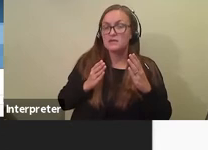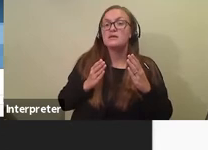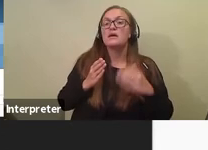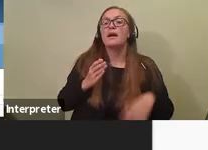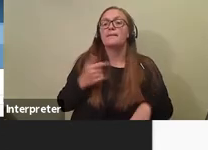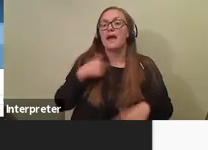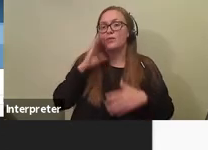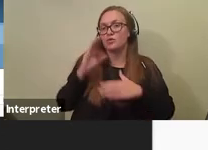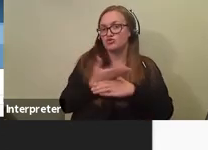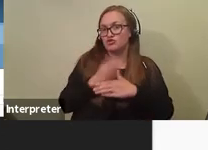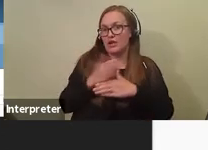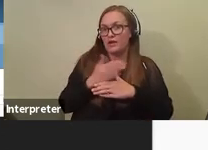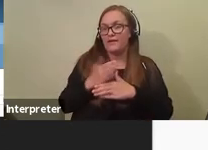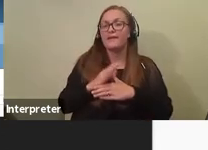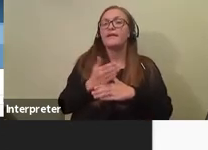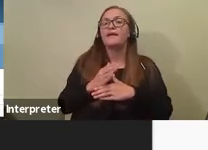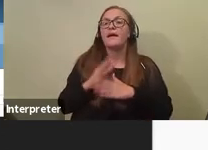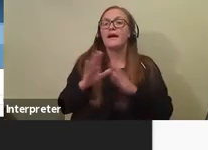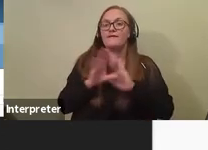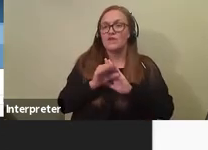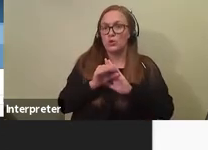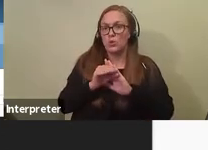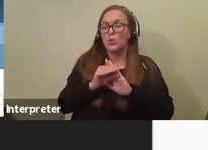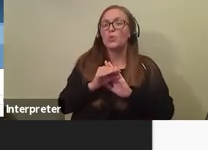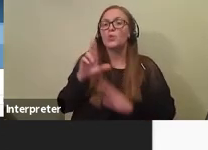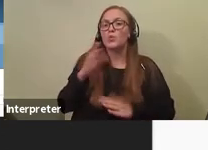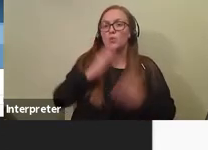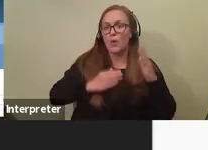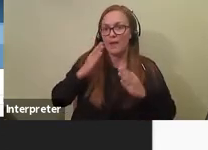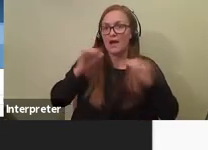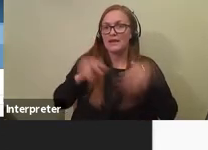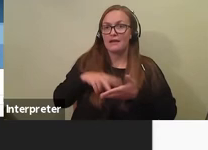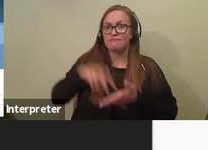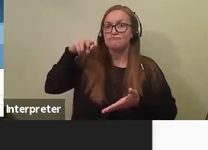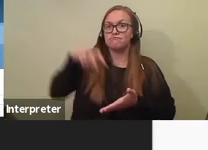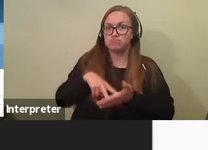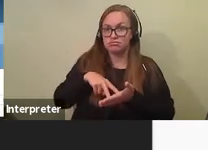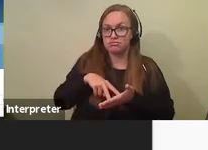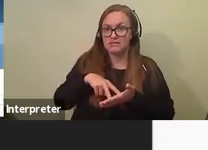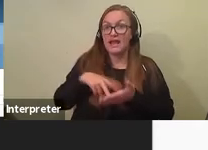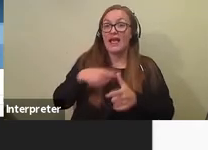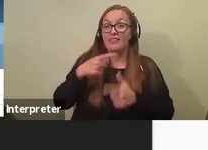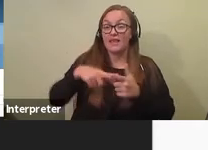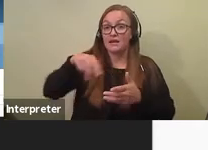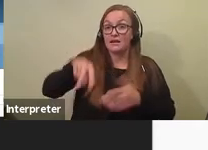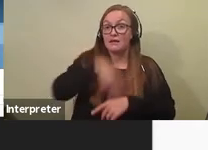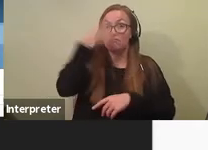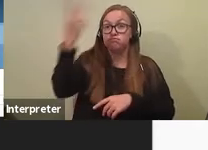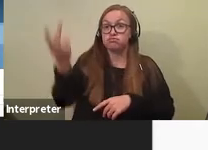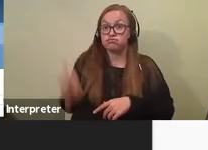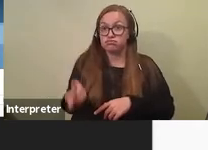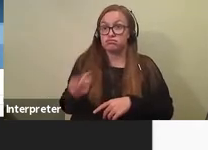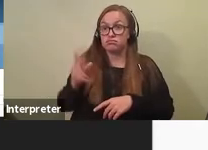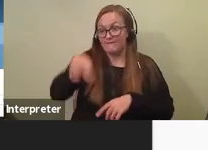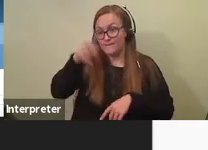this robot that can hop over a meter high, and then at the end of this video, he does a backflip onto the ground that's like a